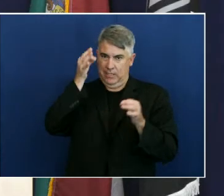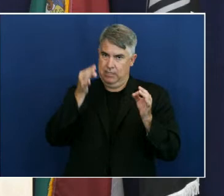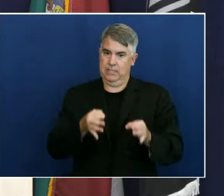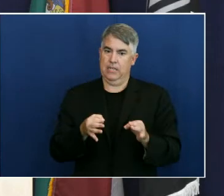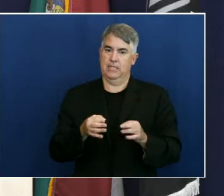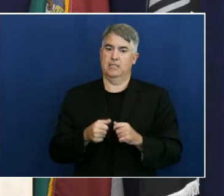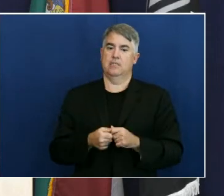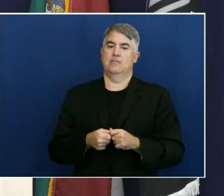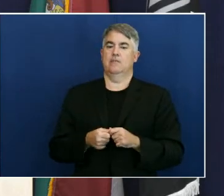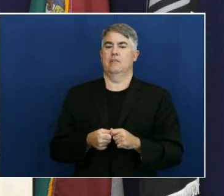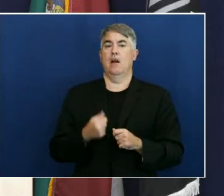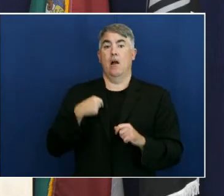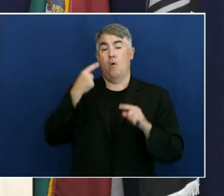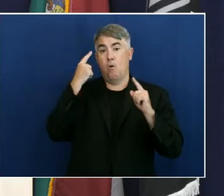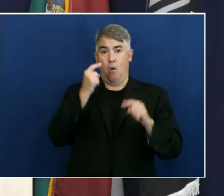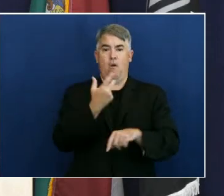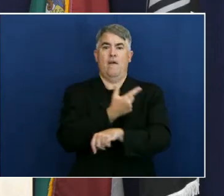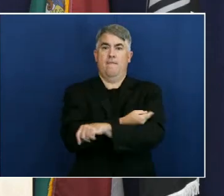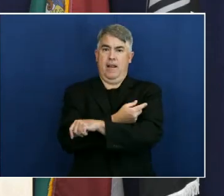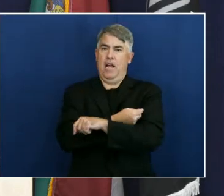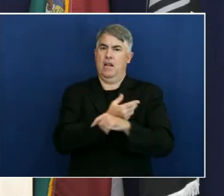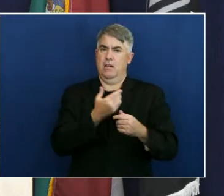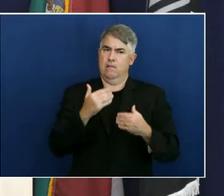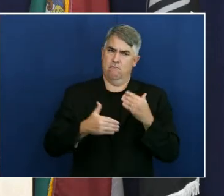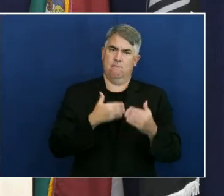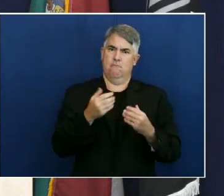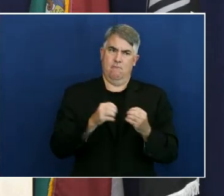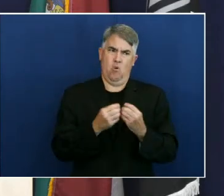vaccinated following that structure.